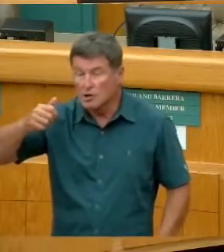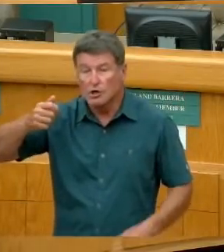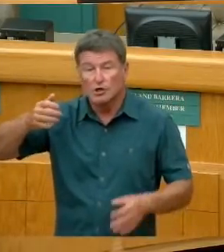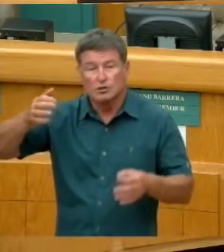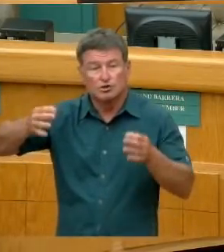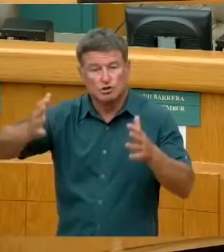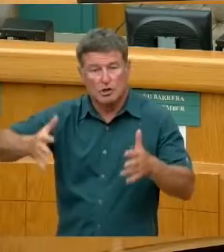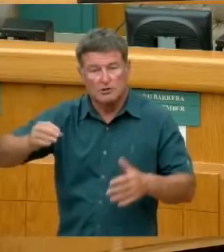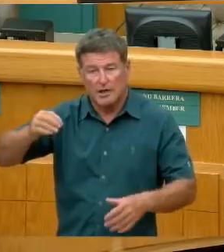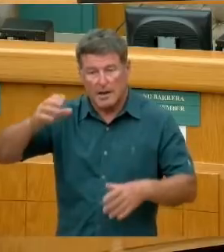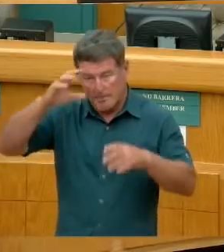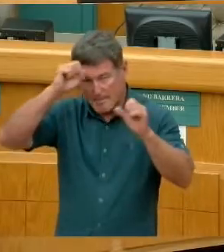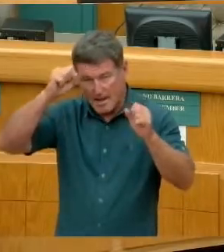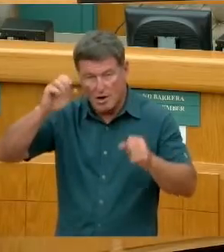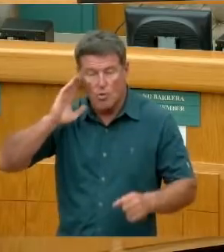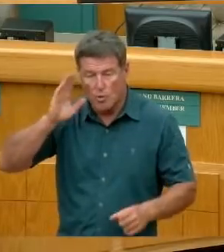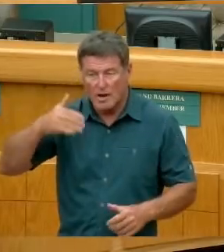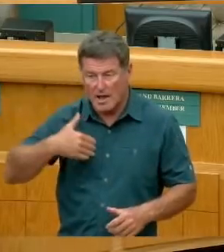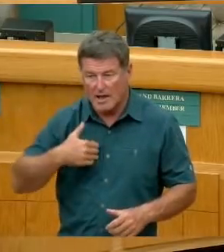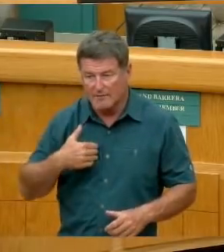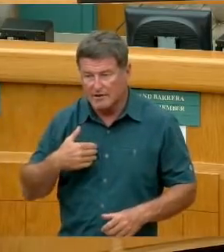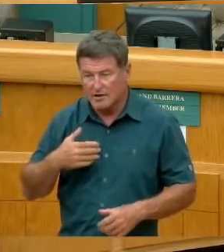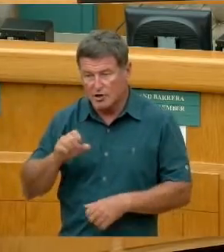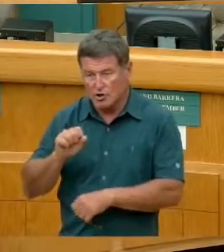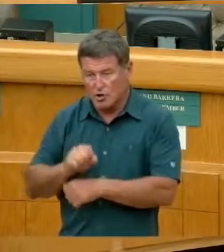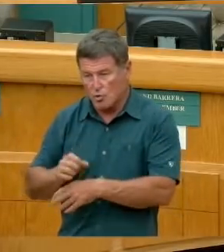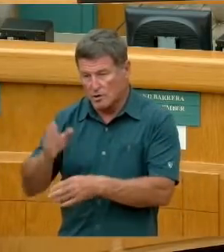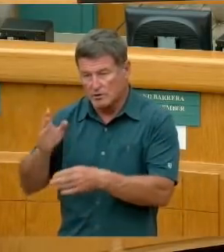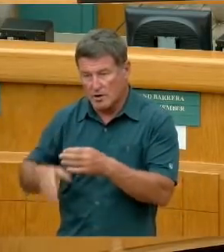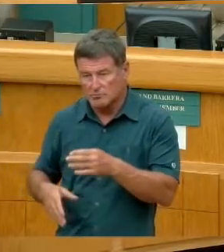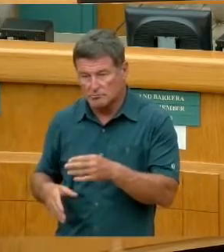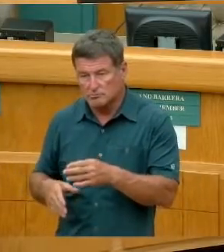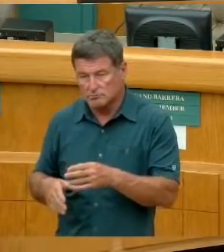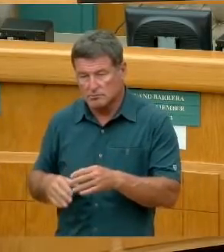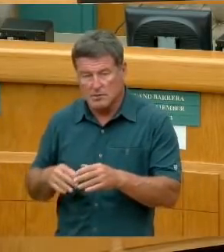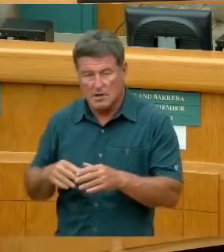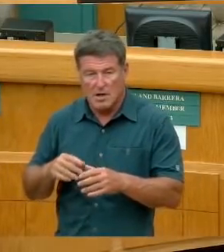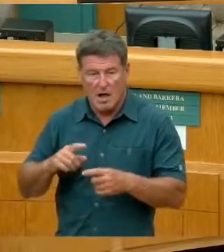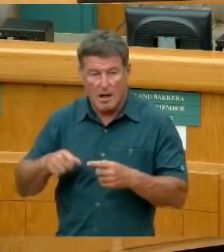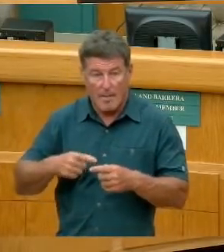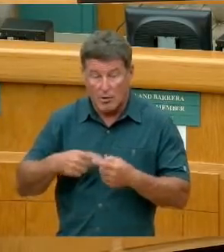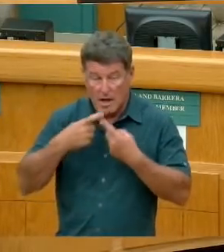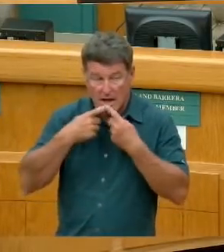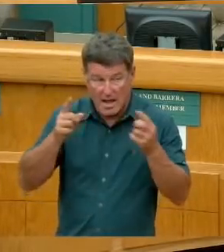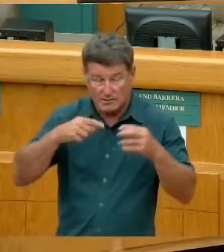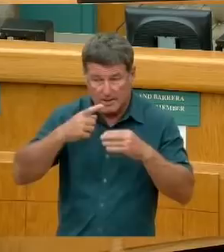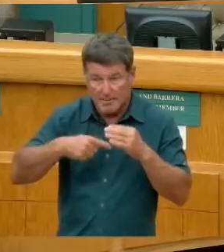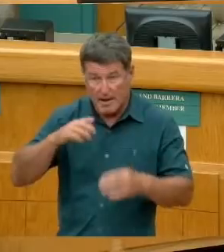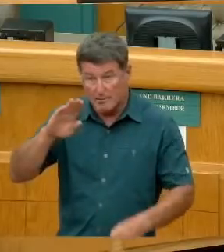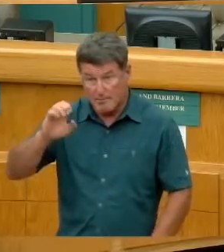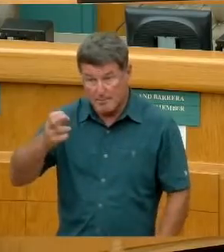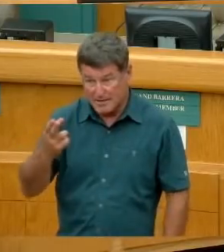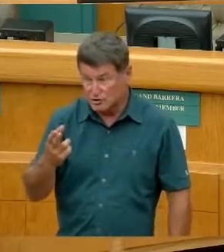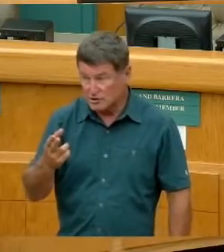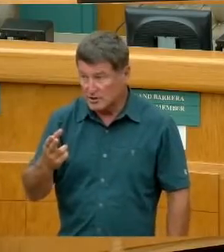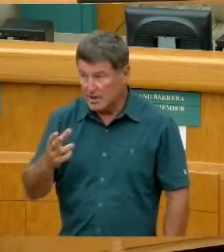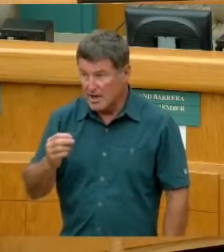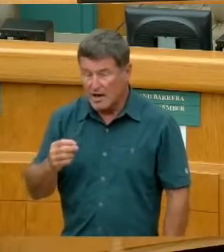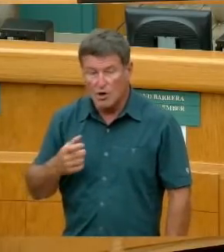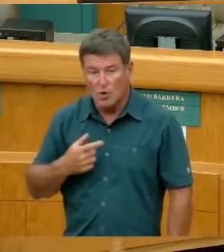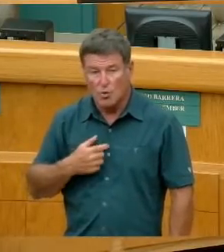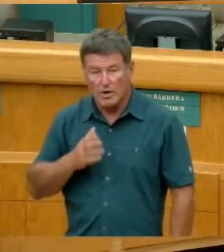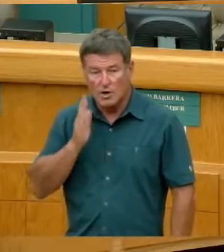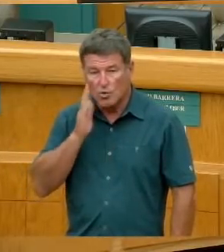think Judge and the mayor should have their work completed by then in terms of access to beaches,